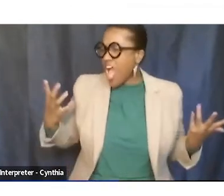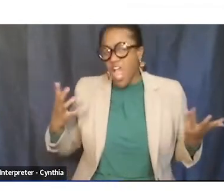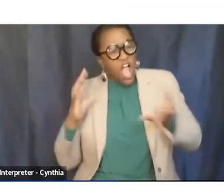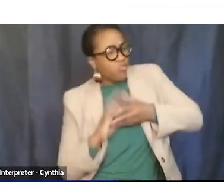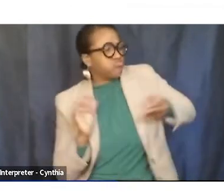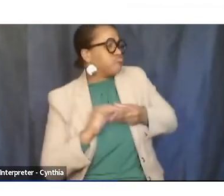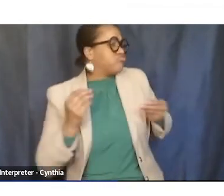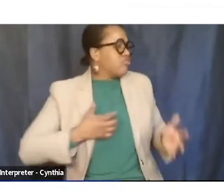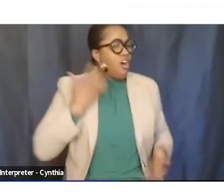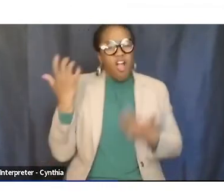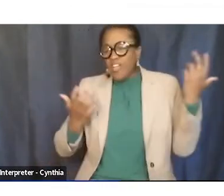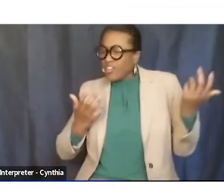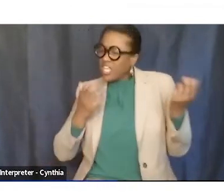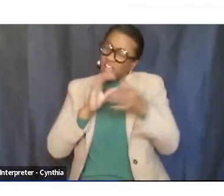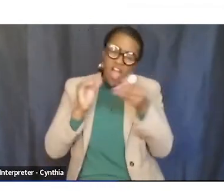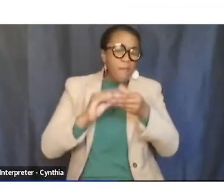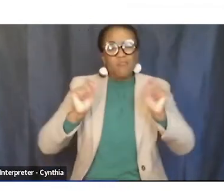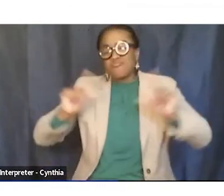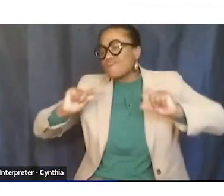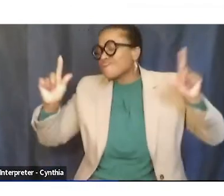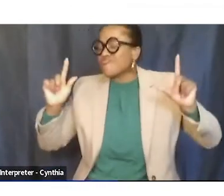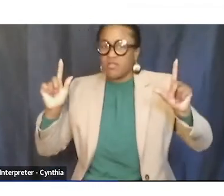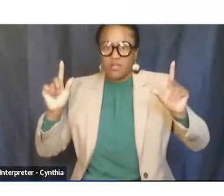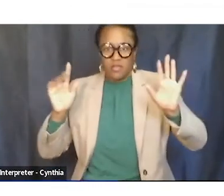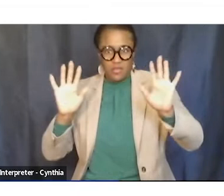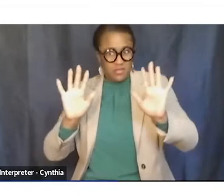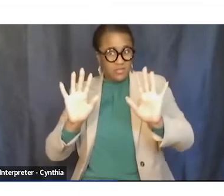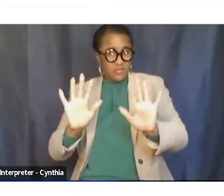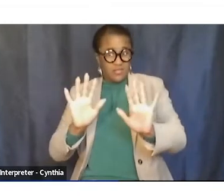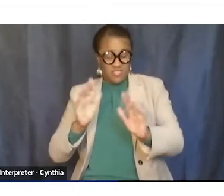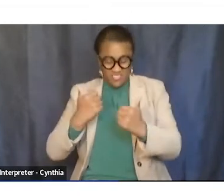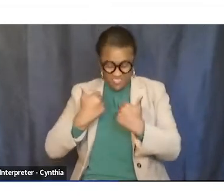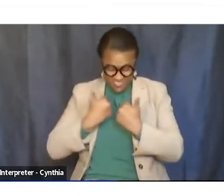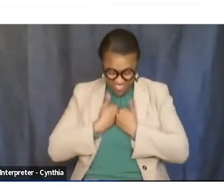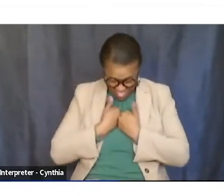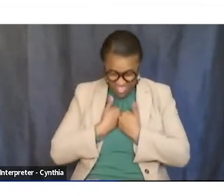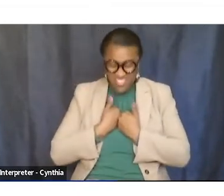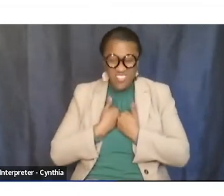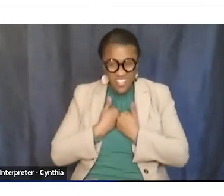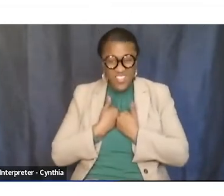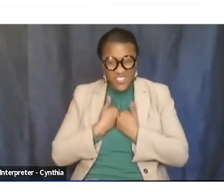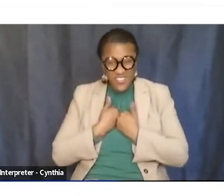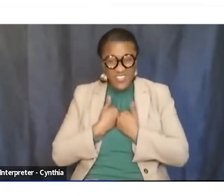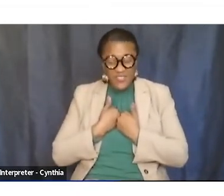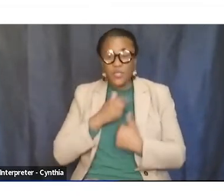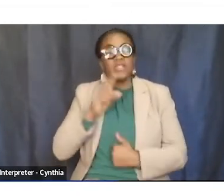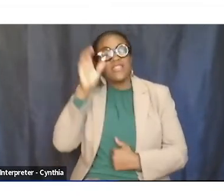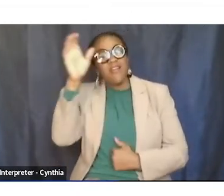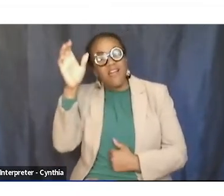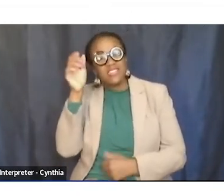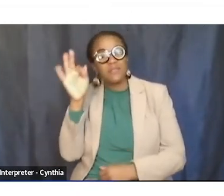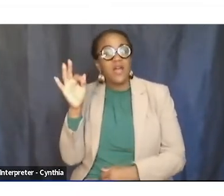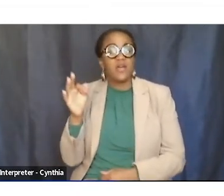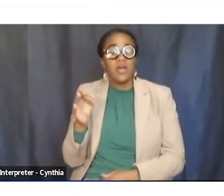what other people are doing. I think it's like the concept of